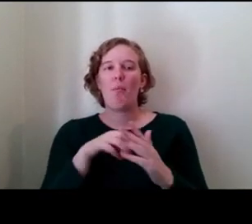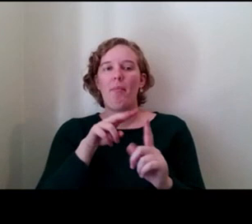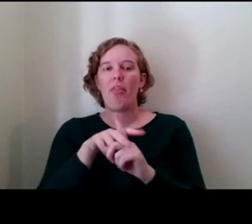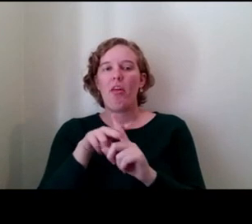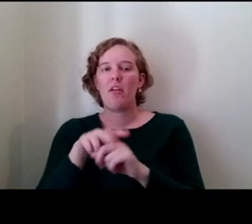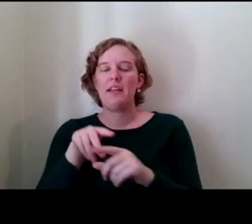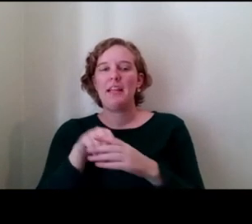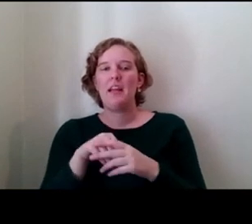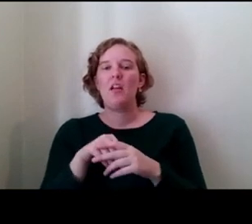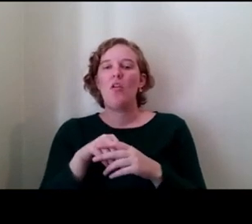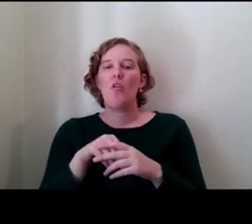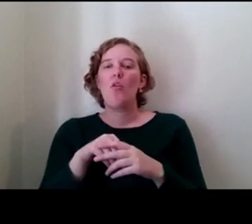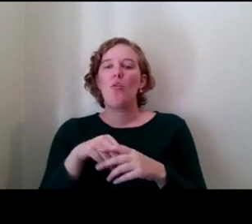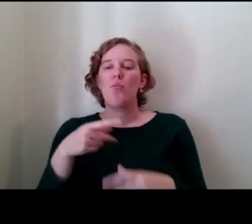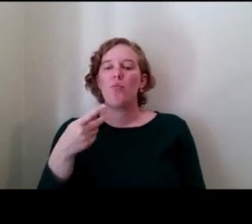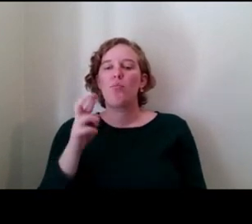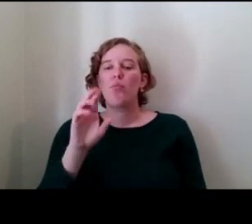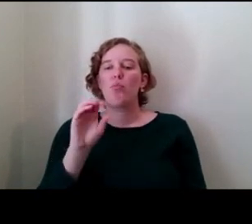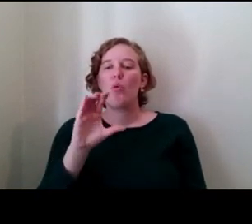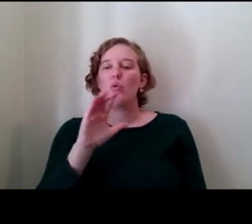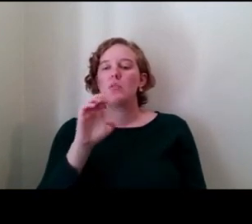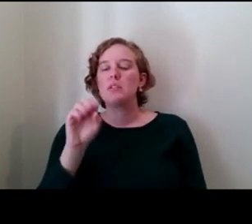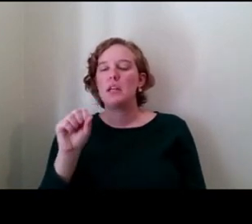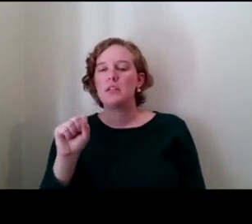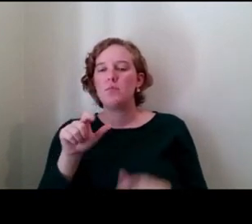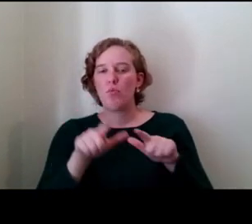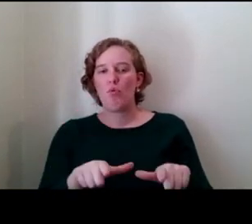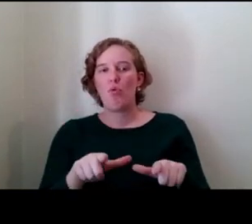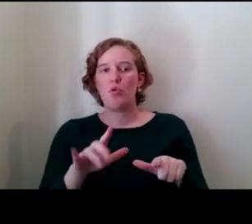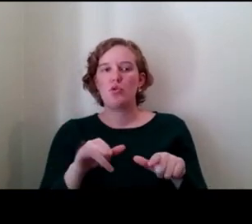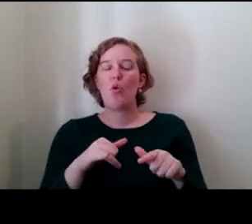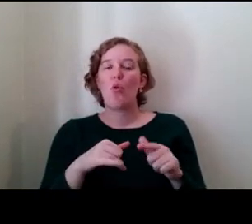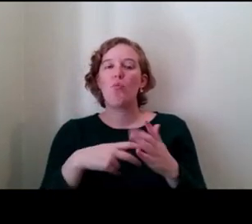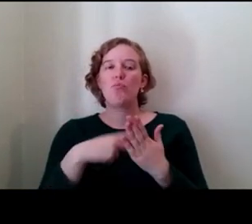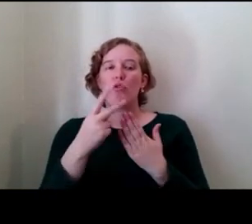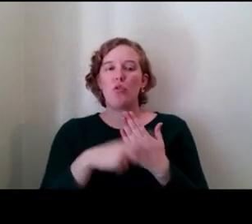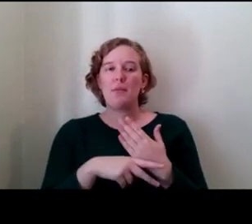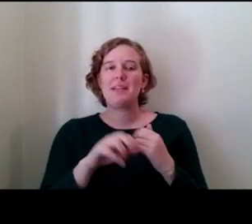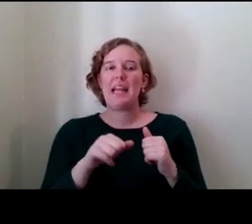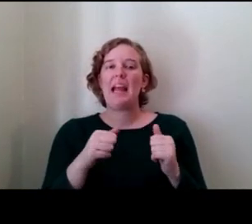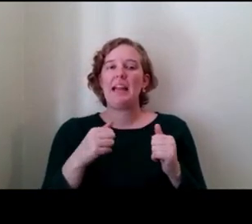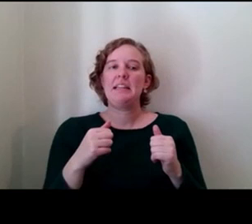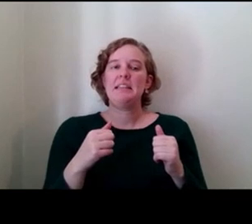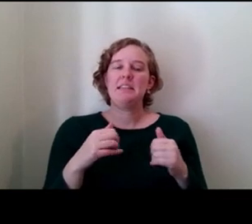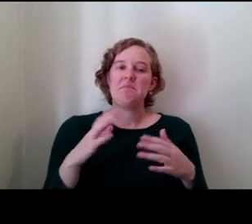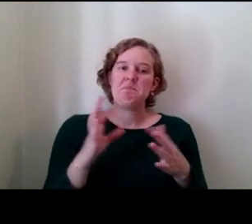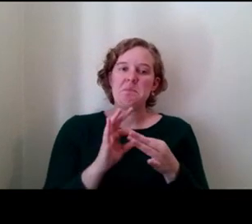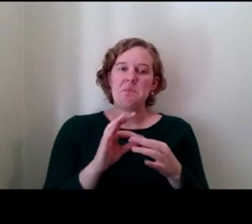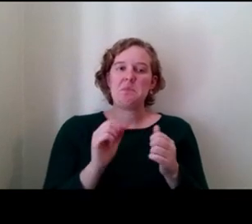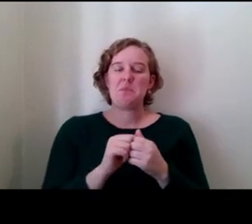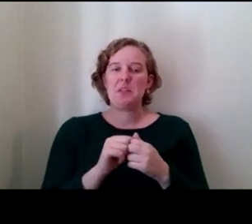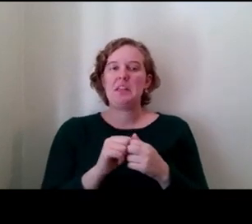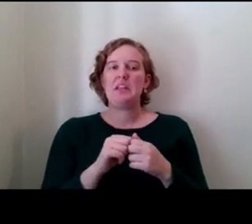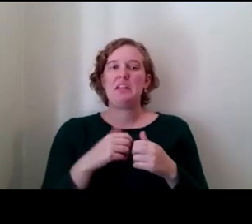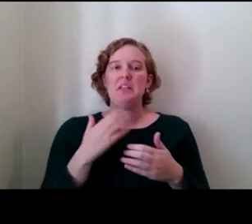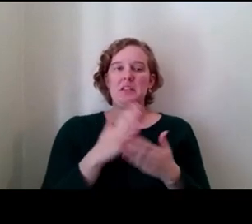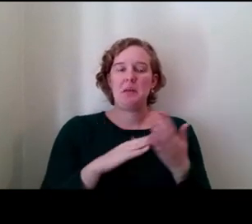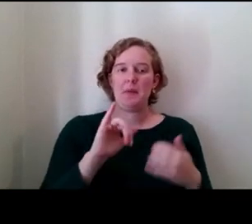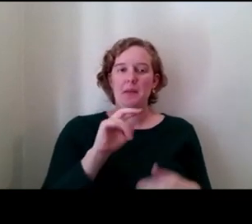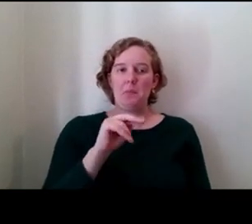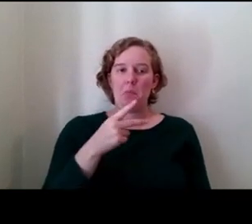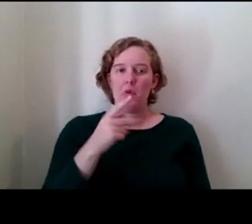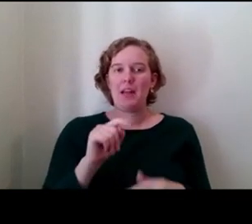processor board, and the processor board is programmed so that it consumes some of these sensor inputs and maybe controls the output like the